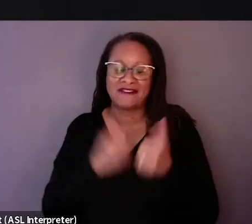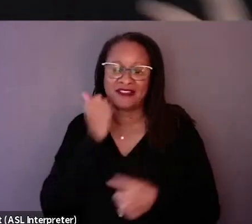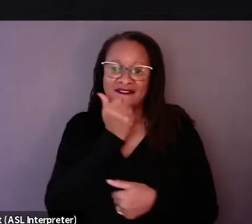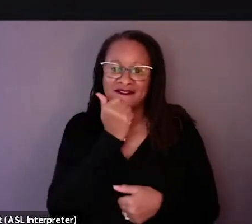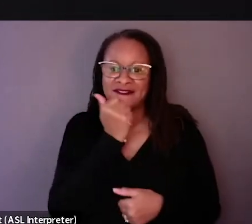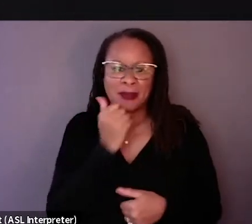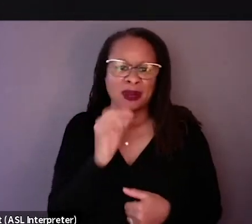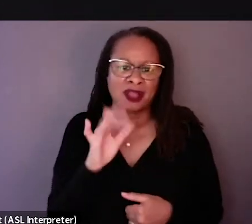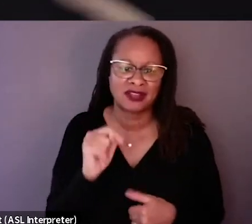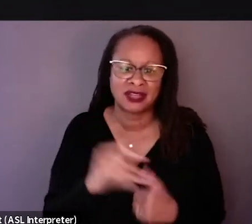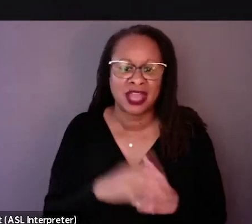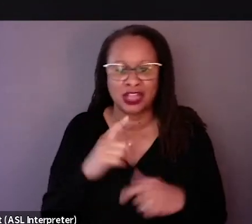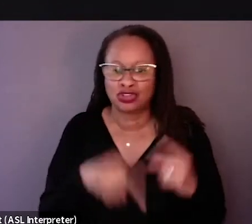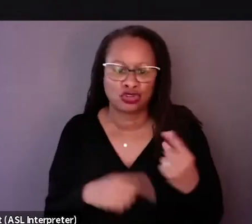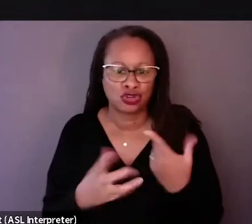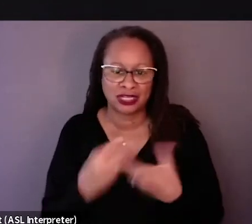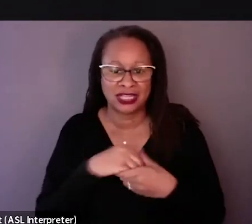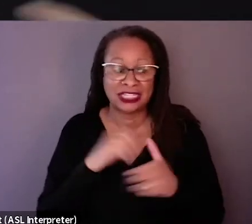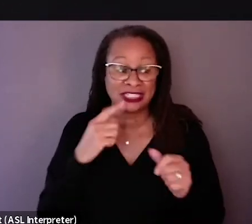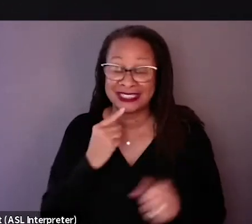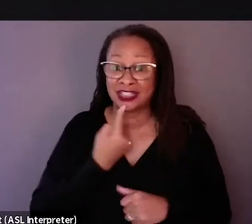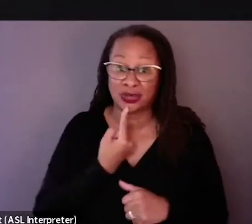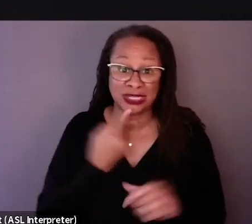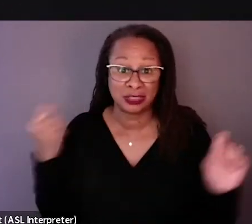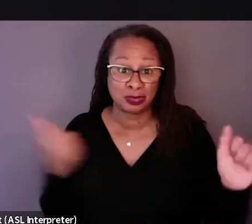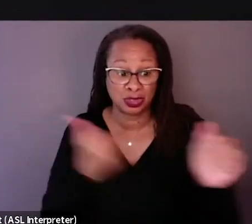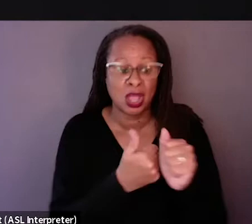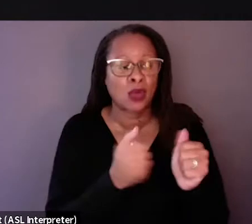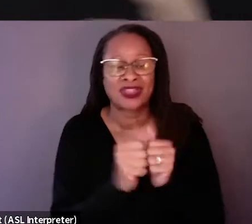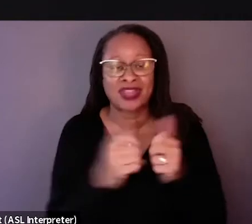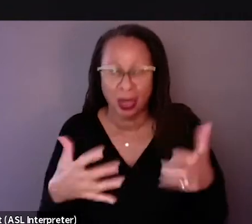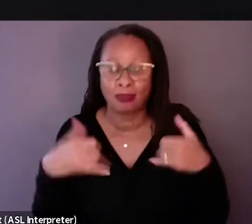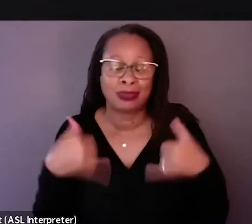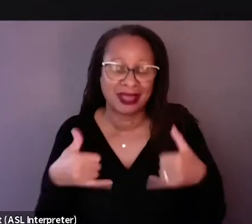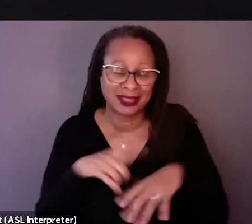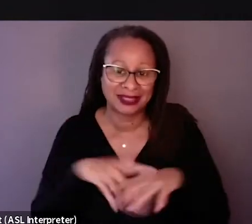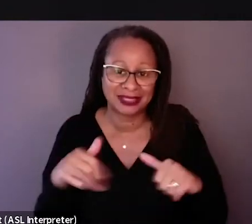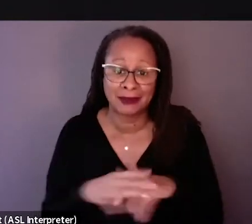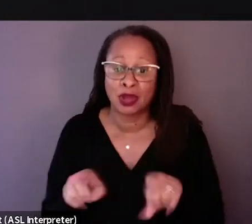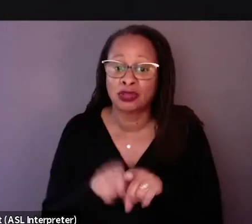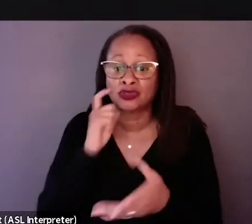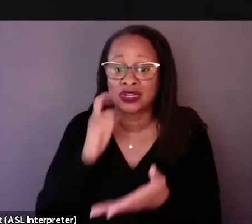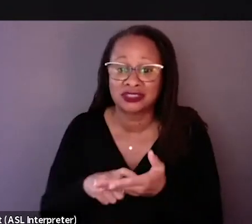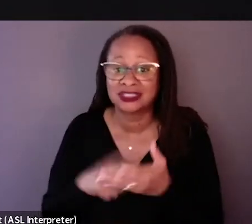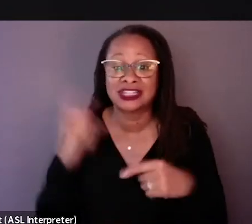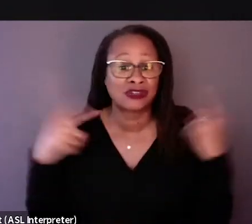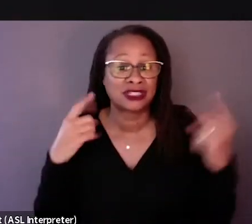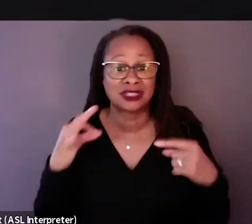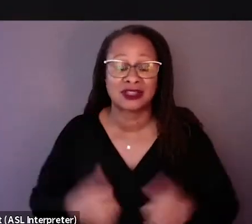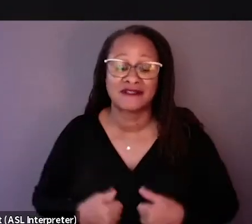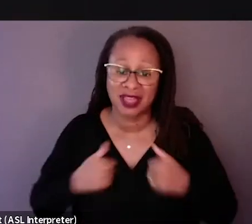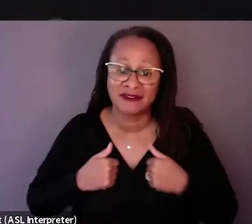and you couldn't engage in a serious pursuit without also being playful and without also recognizing the absurdity of life.